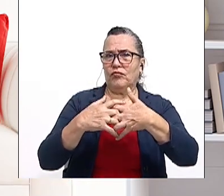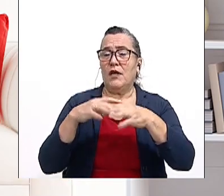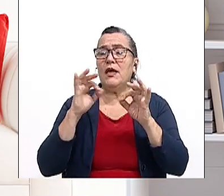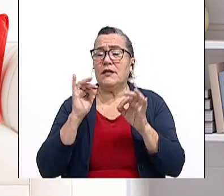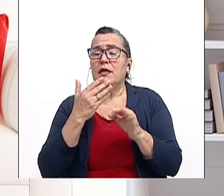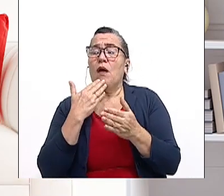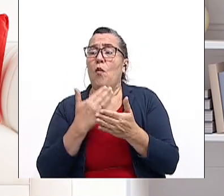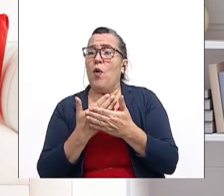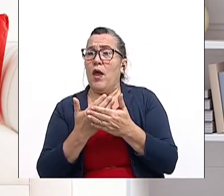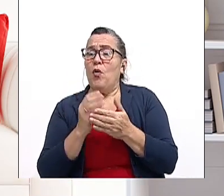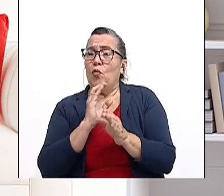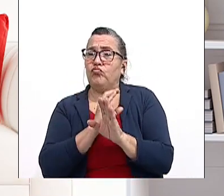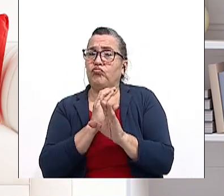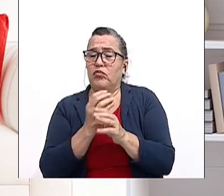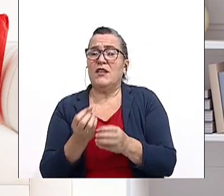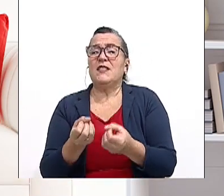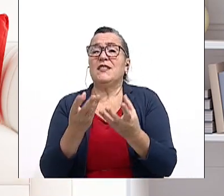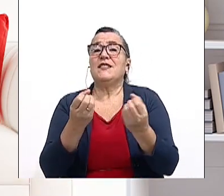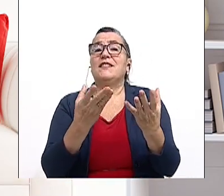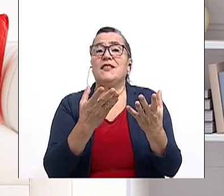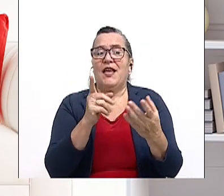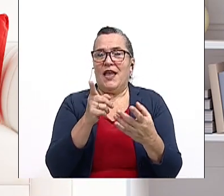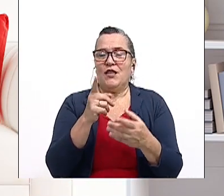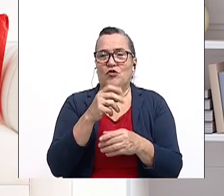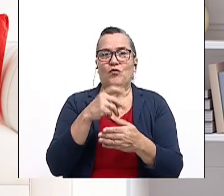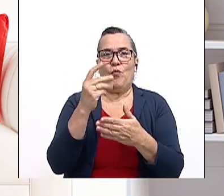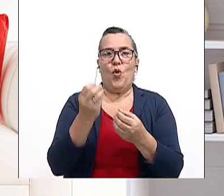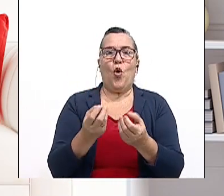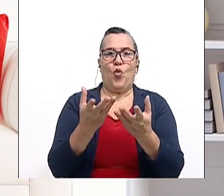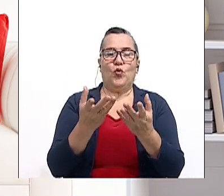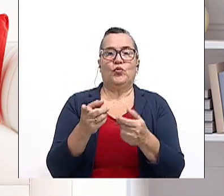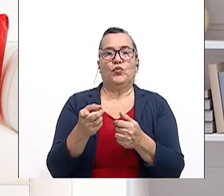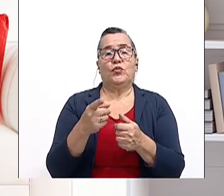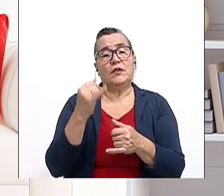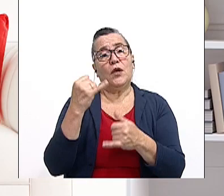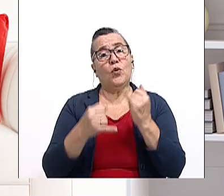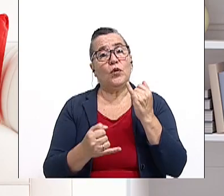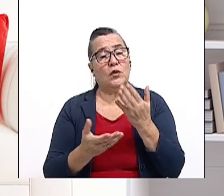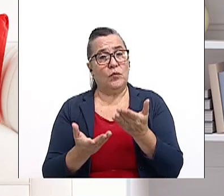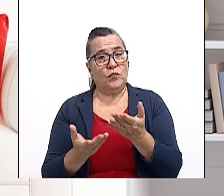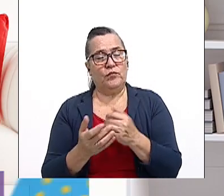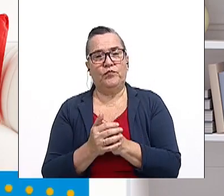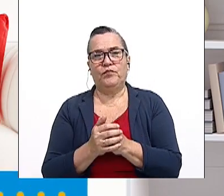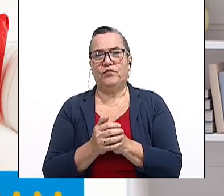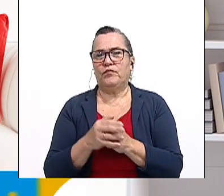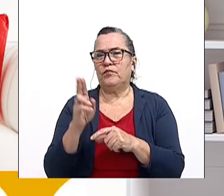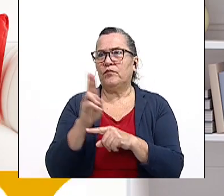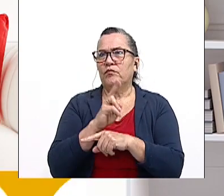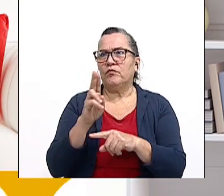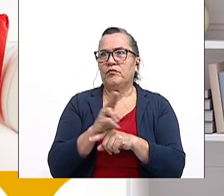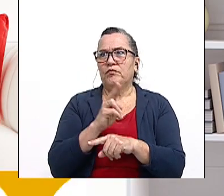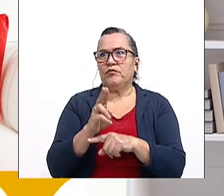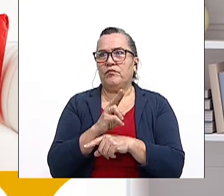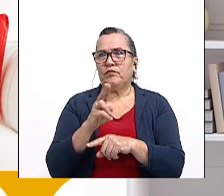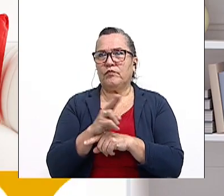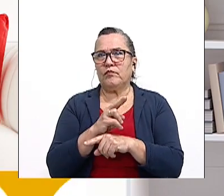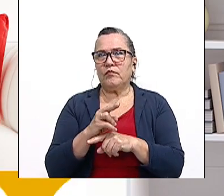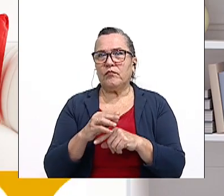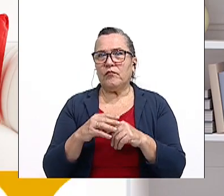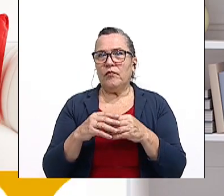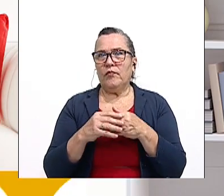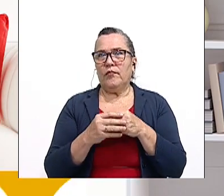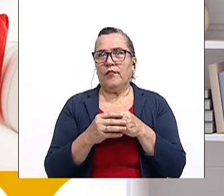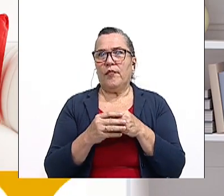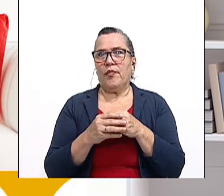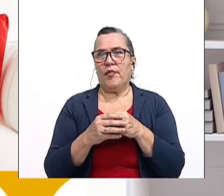of products, okay? And the last one is using plastic